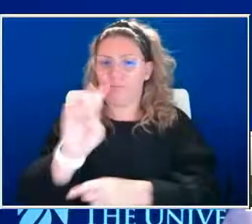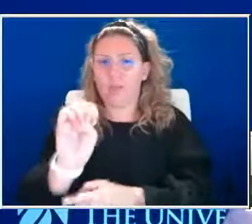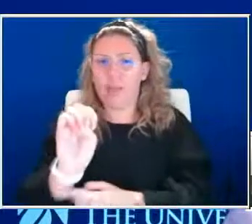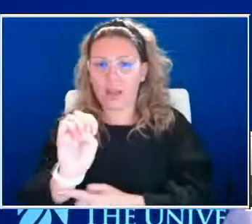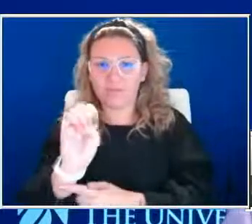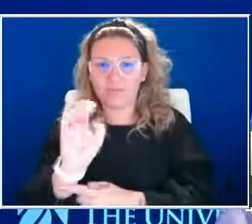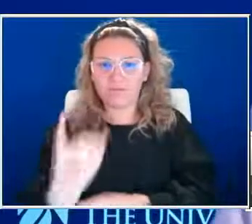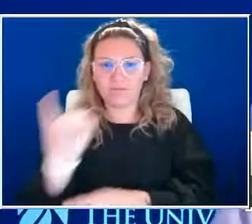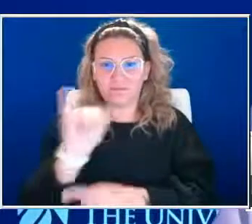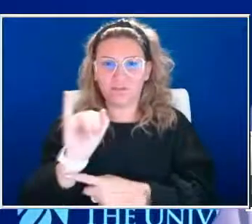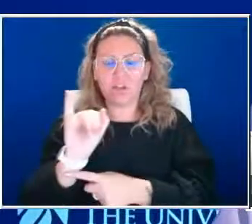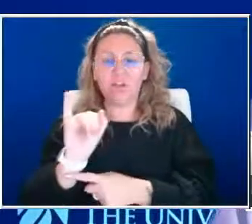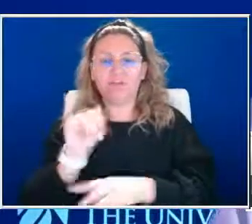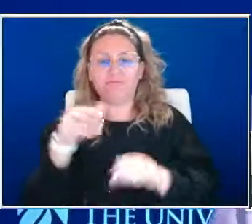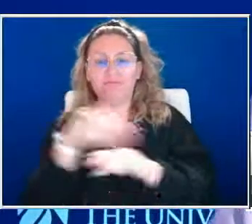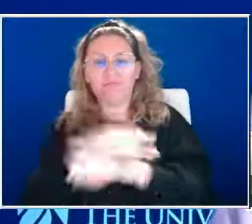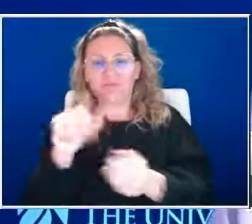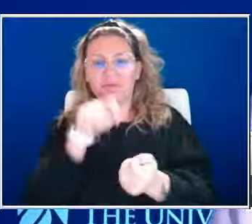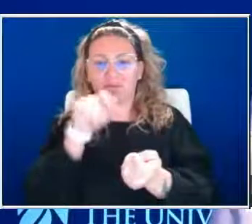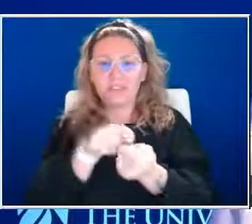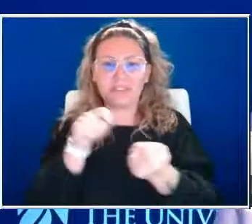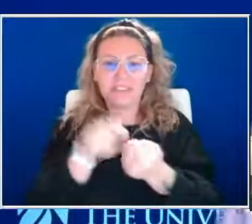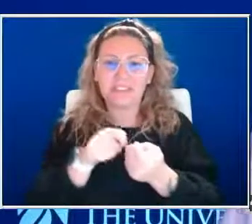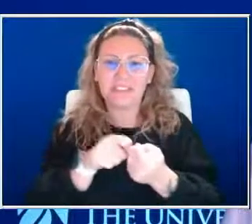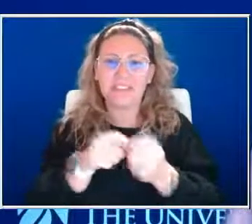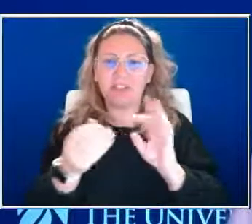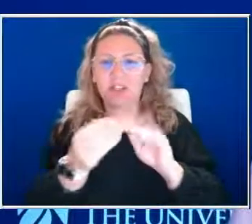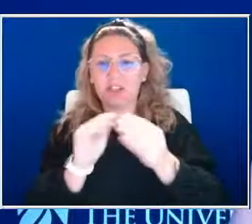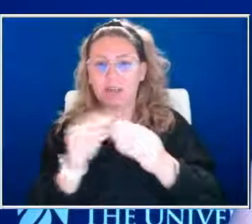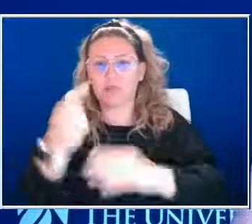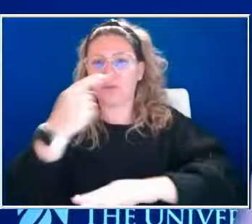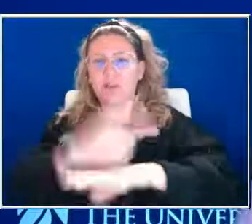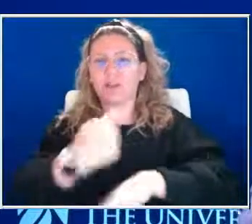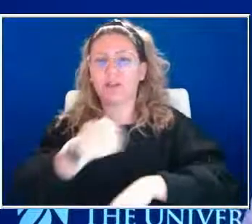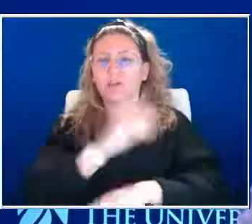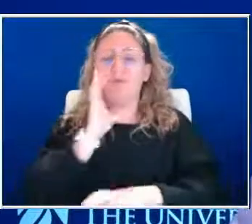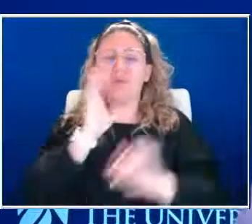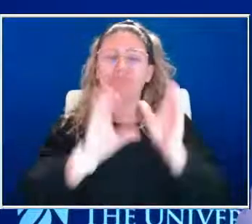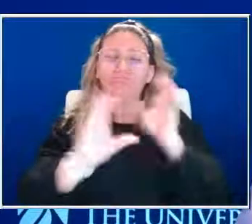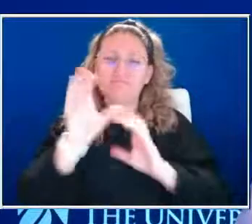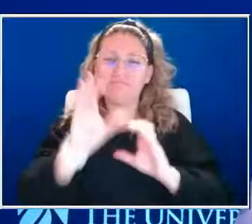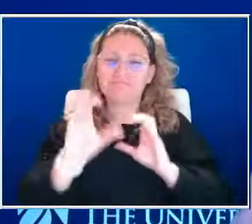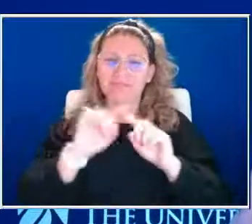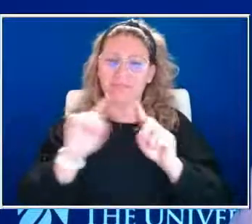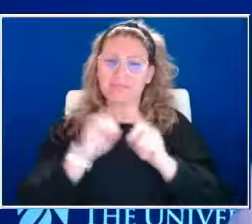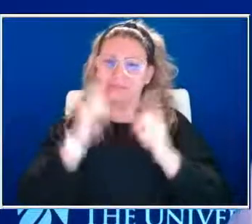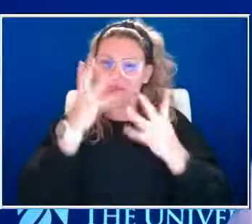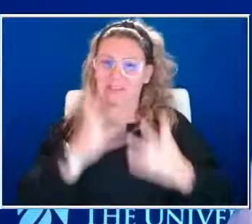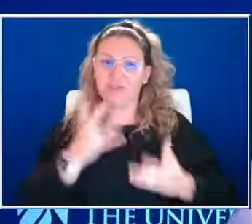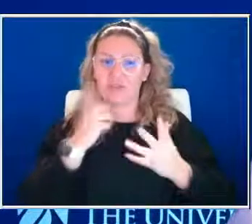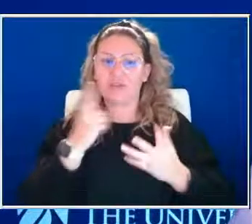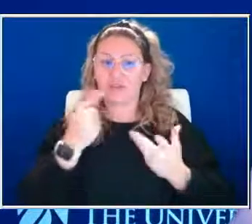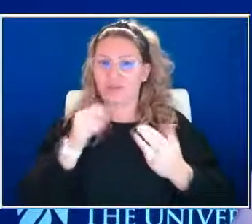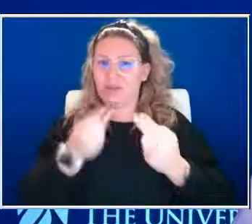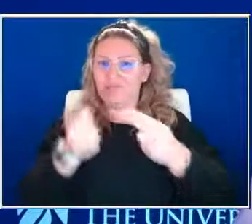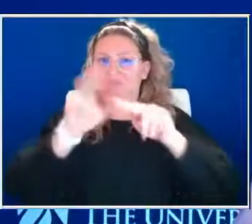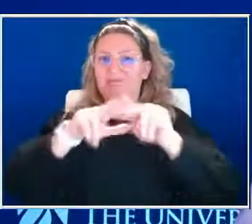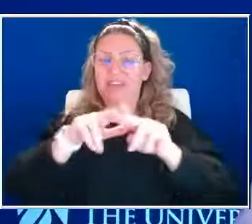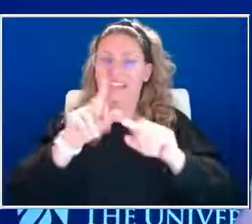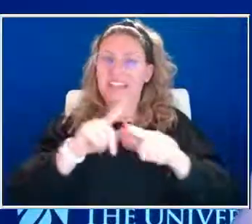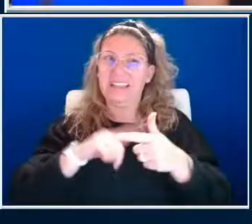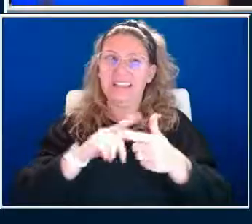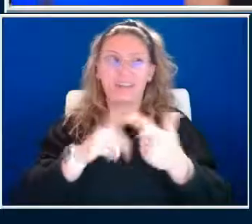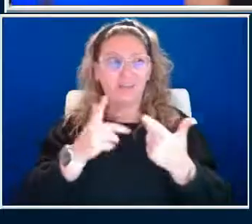moniker after a certain number of days here. So we'll go ahead and look into that as well. But it's unfortunate that we've kind of jumped up after being down in those high